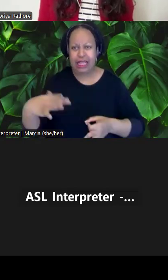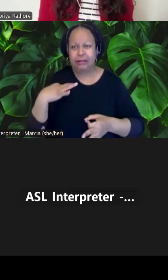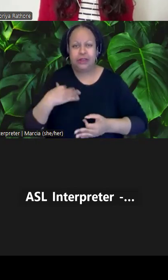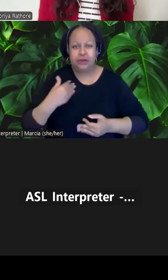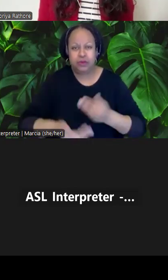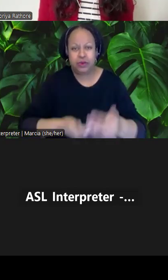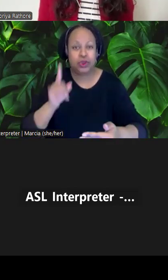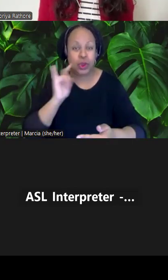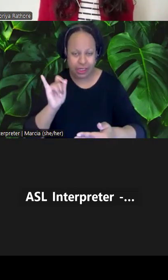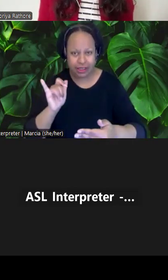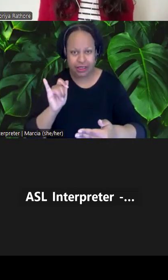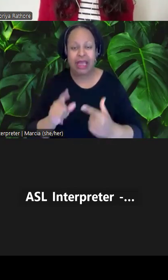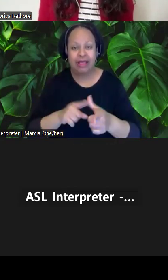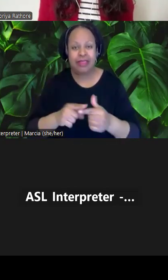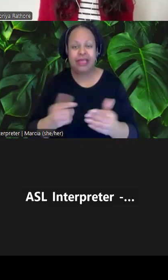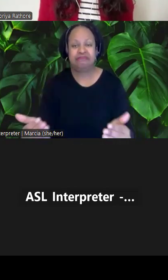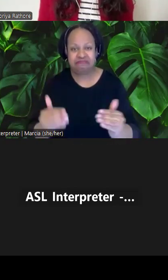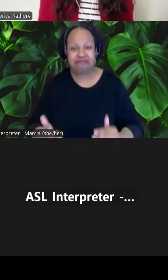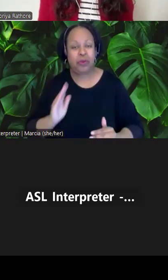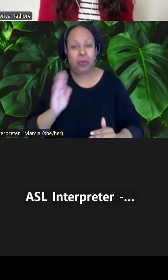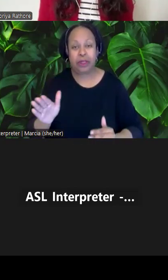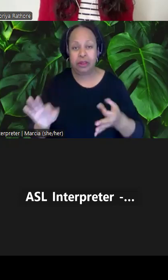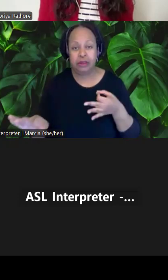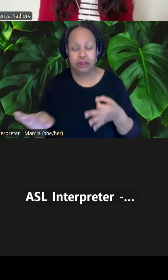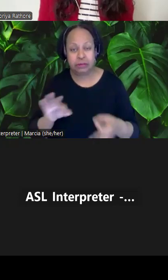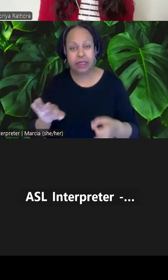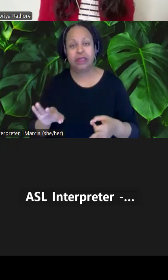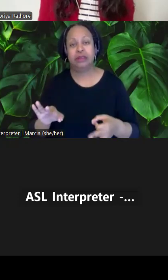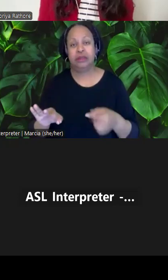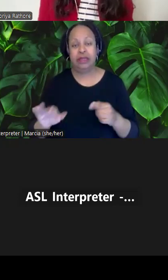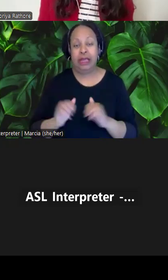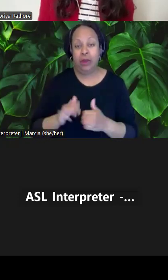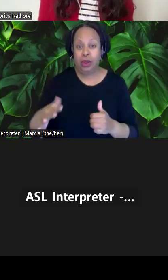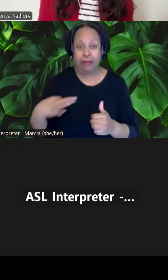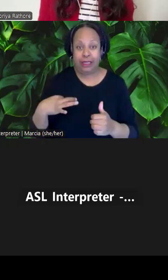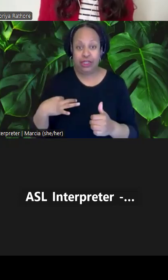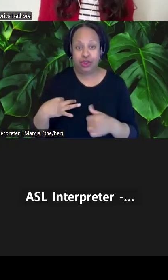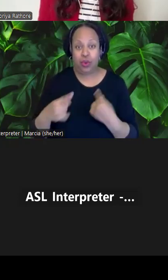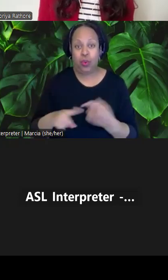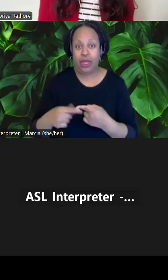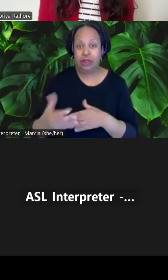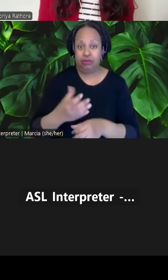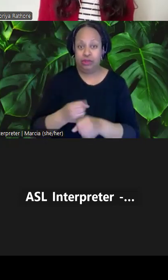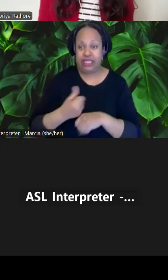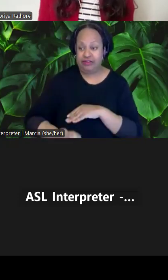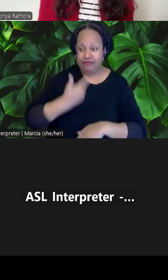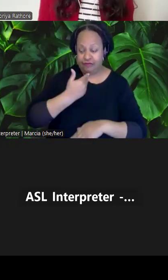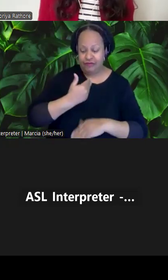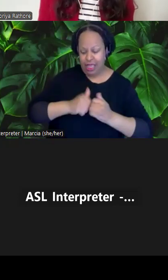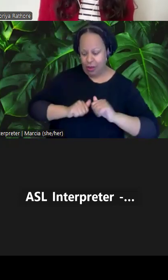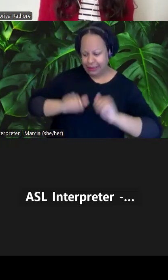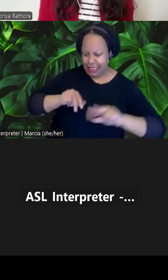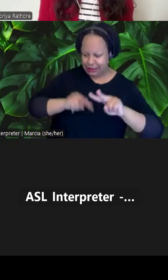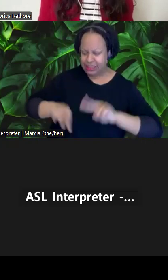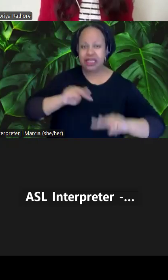process. And then I'm going to tell you a bit about how your application is assessed here at TAC and give you some